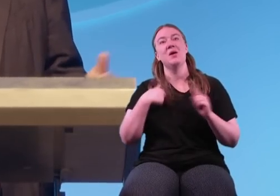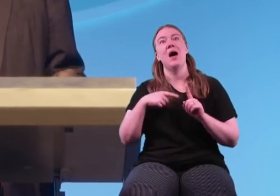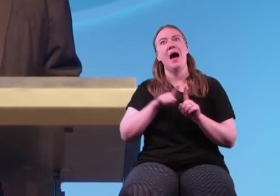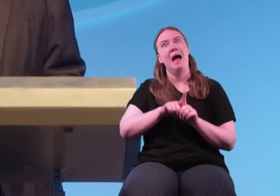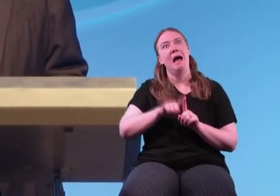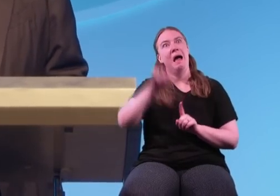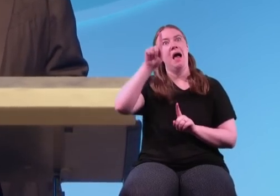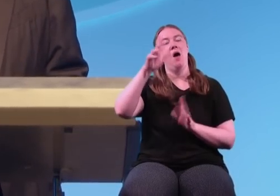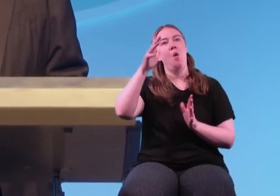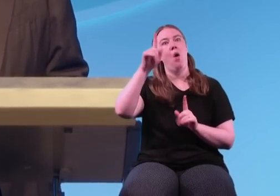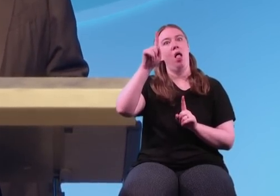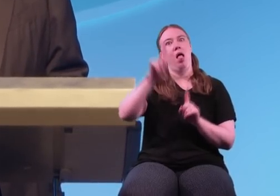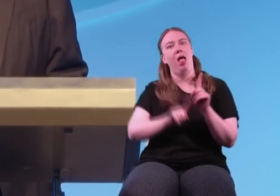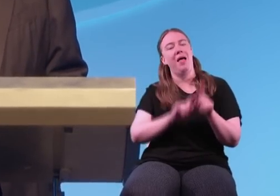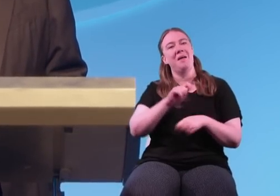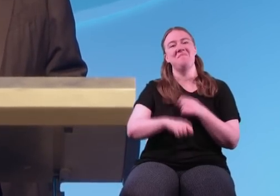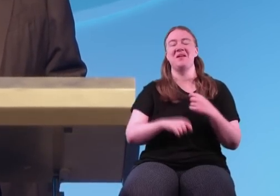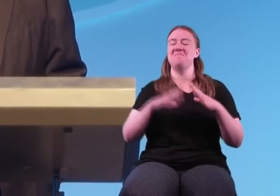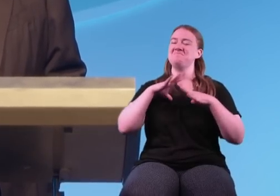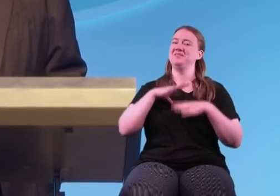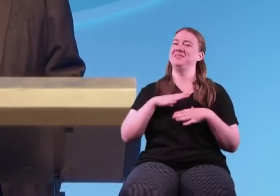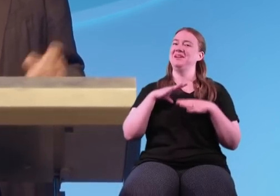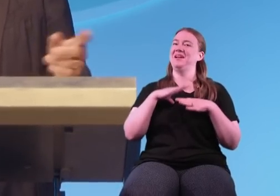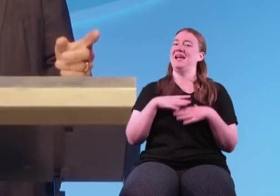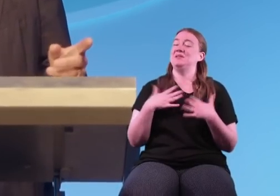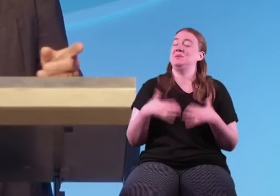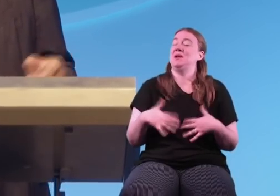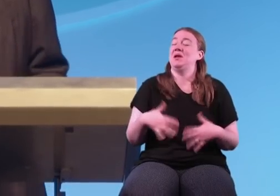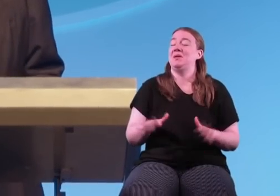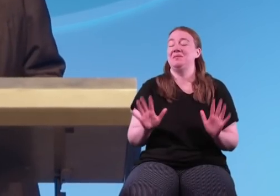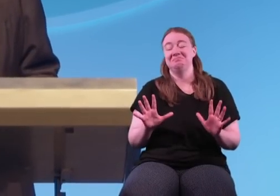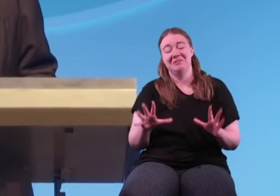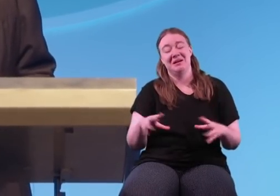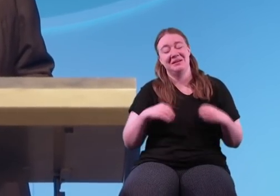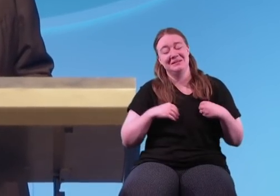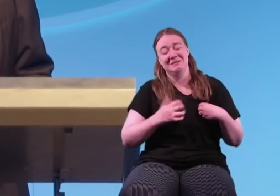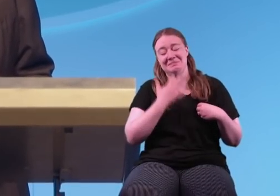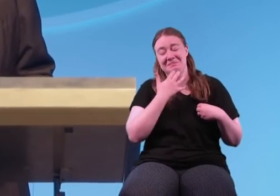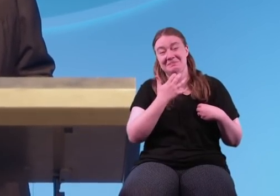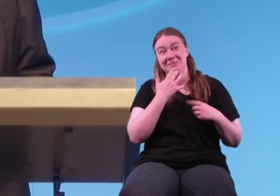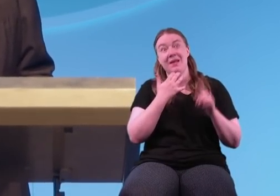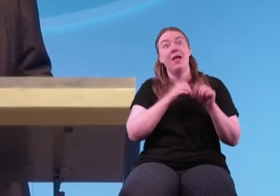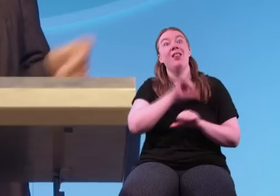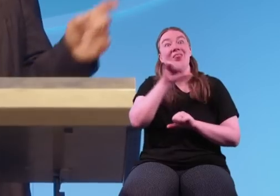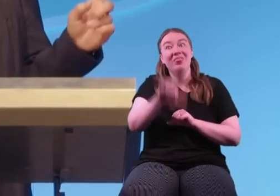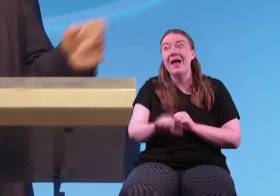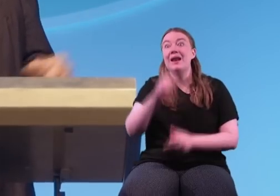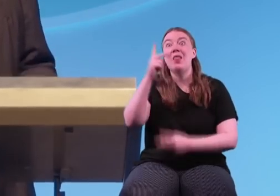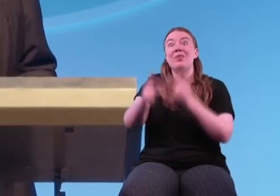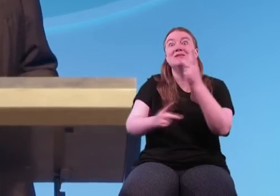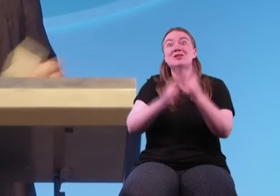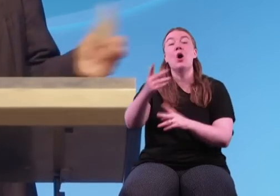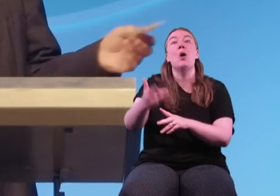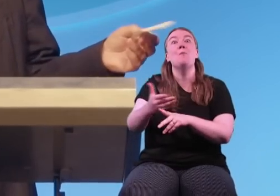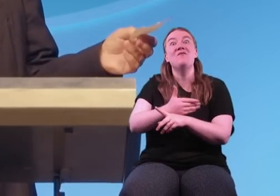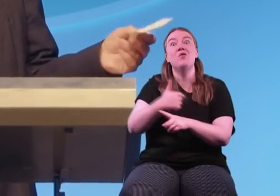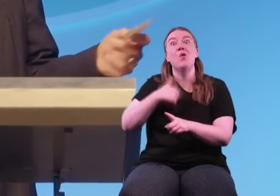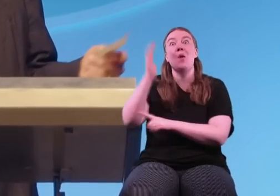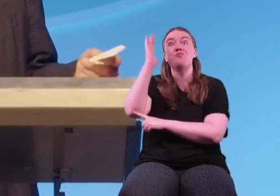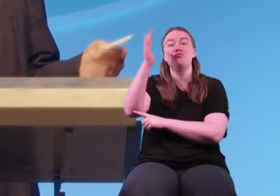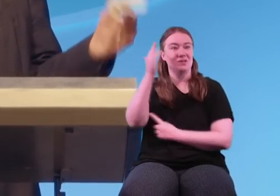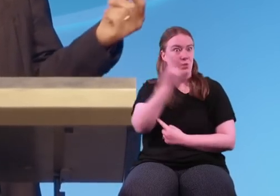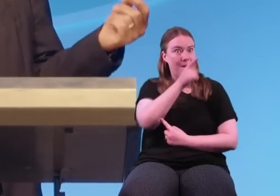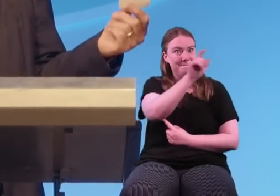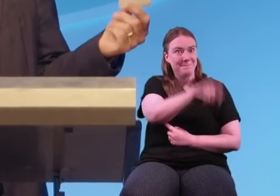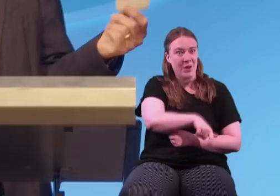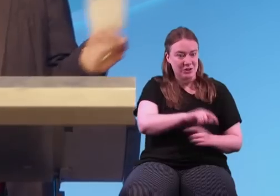perspective, into a more casual mode of dress. In the hymn, before I stood up to preach, somebody passed a note forward to